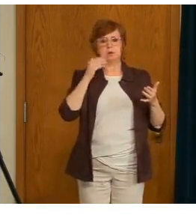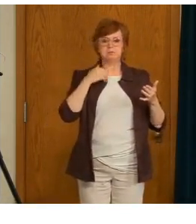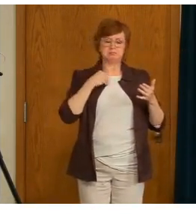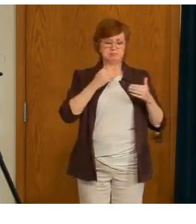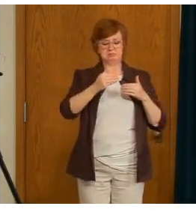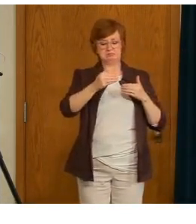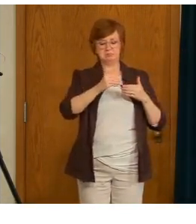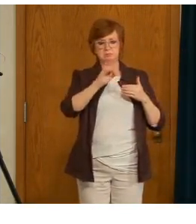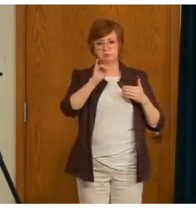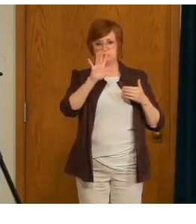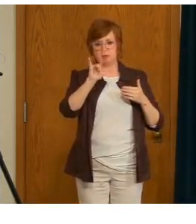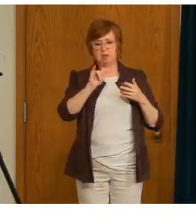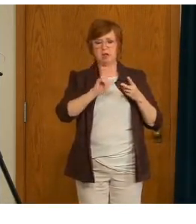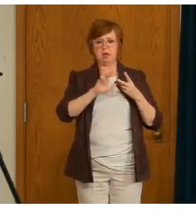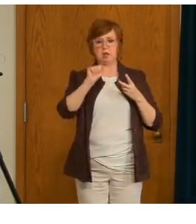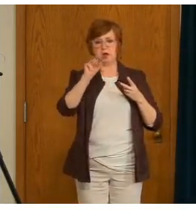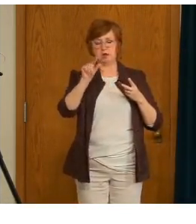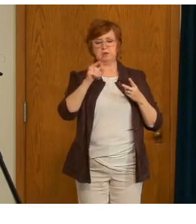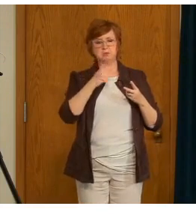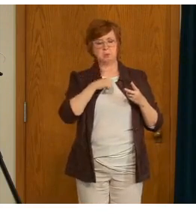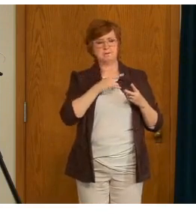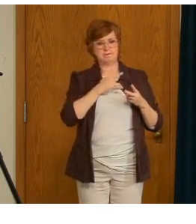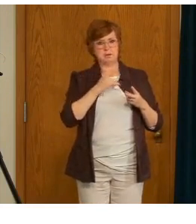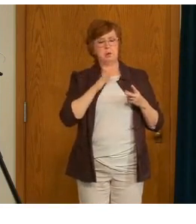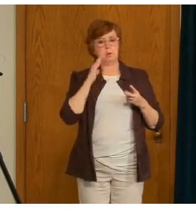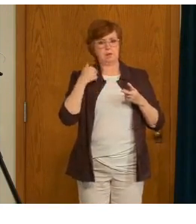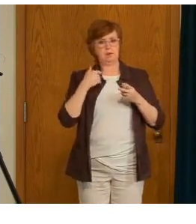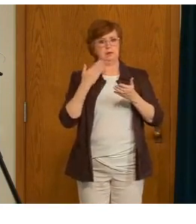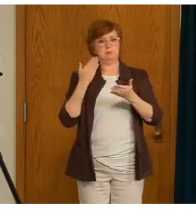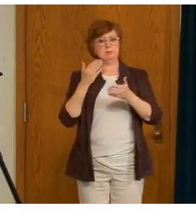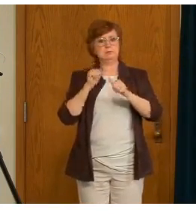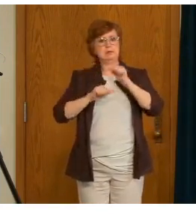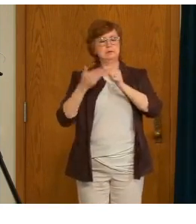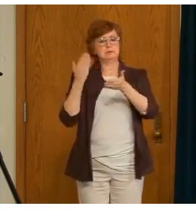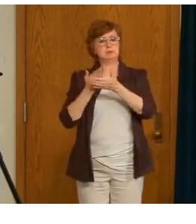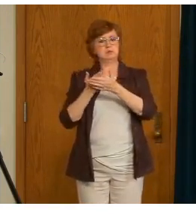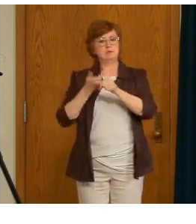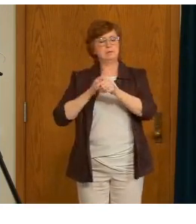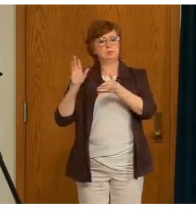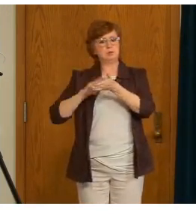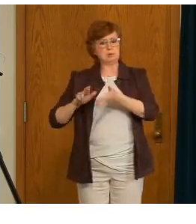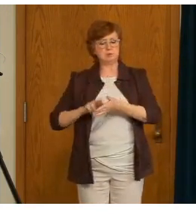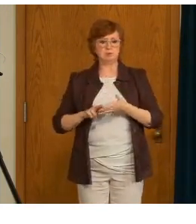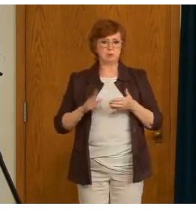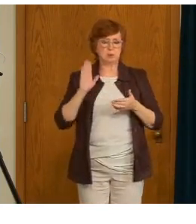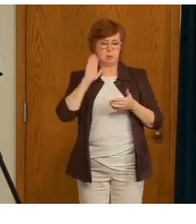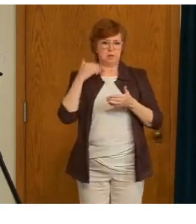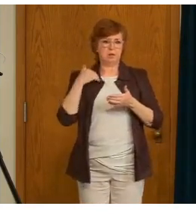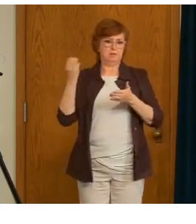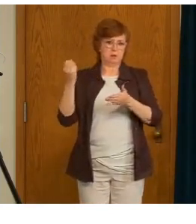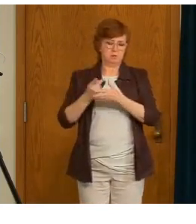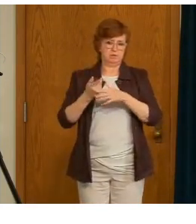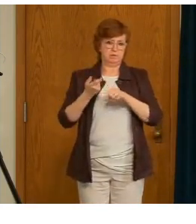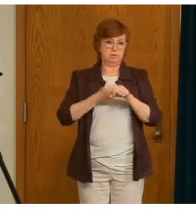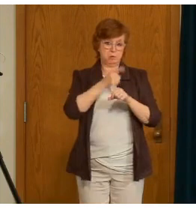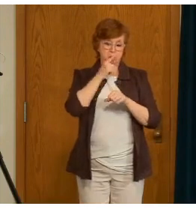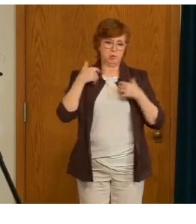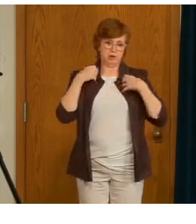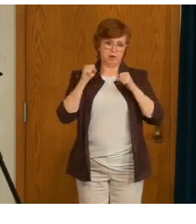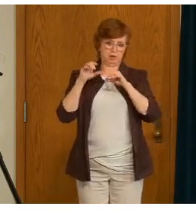we'll have information on the effectiveness and safety of vaccines in children under 11. We will have approval by